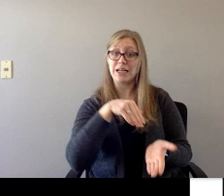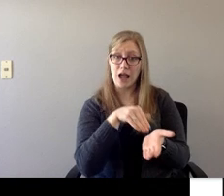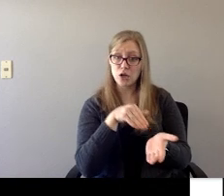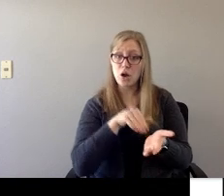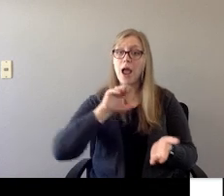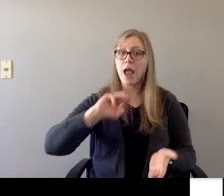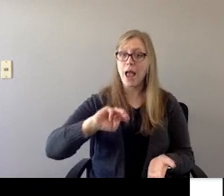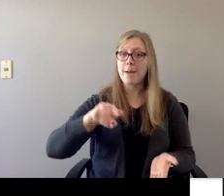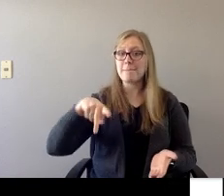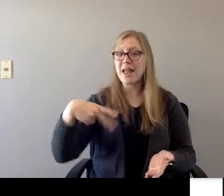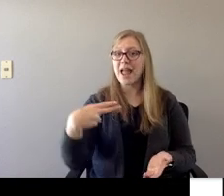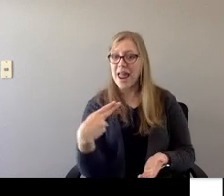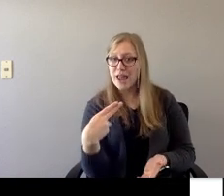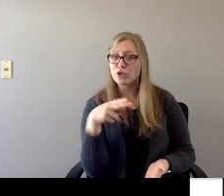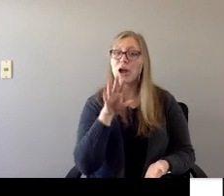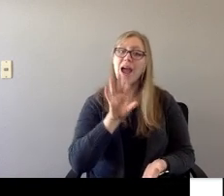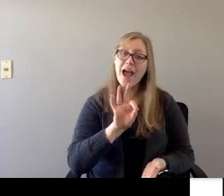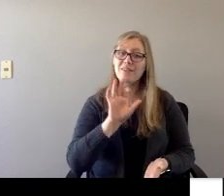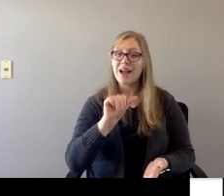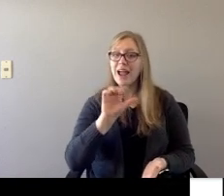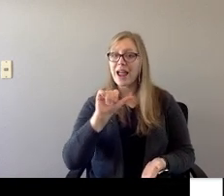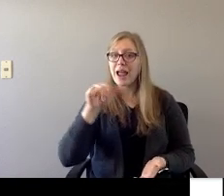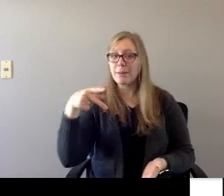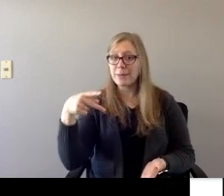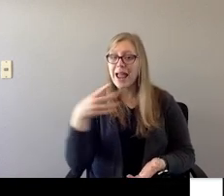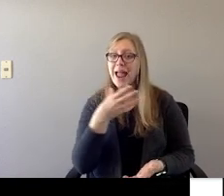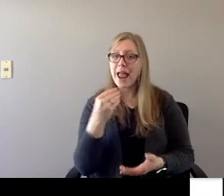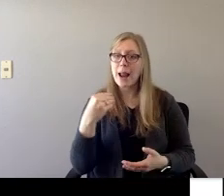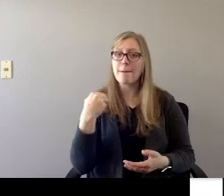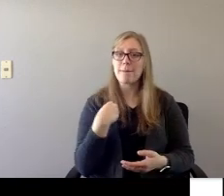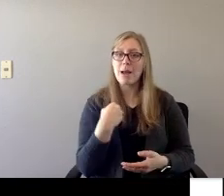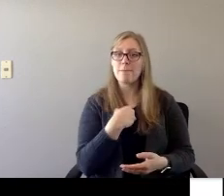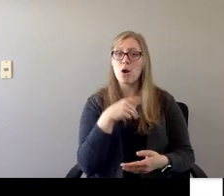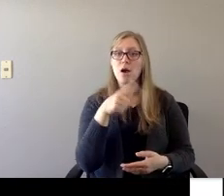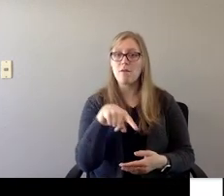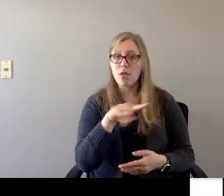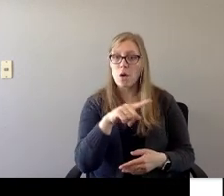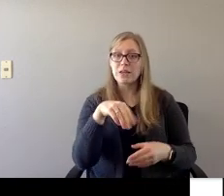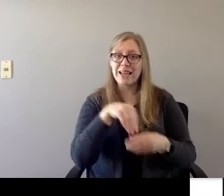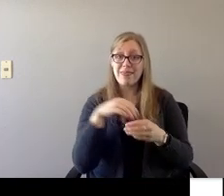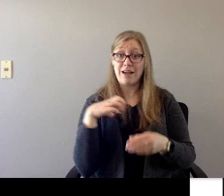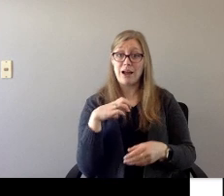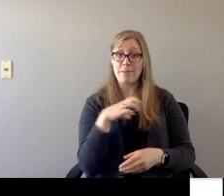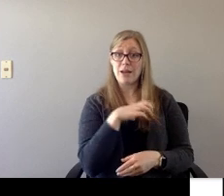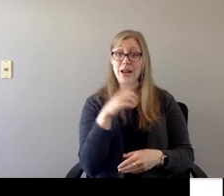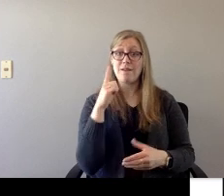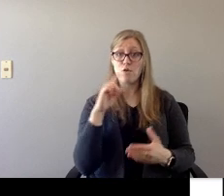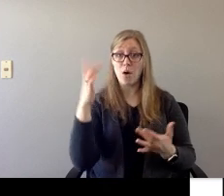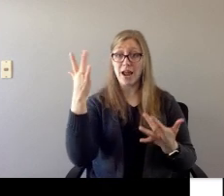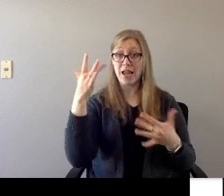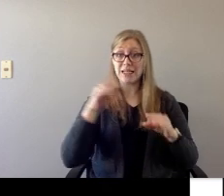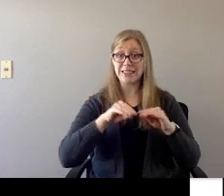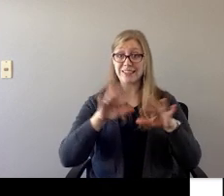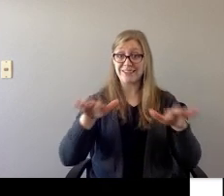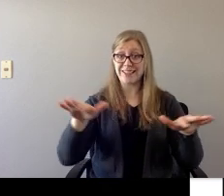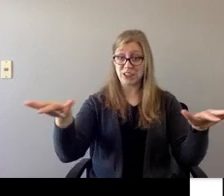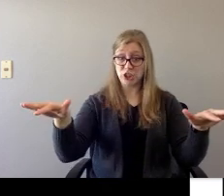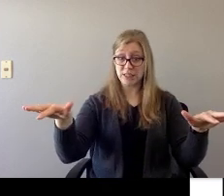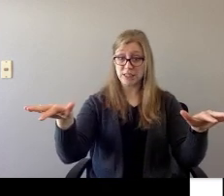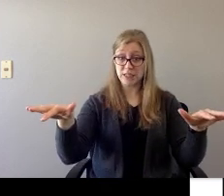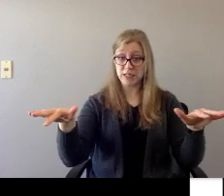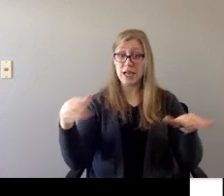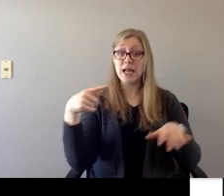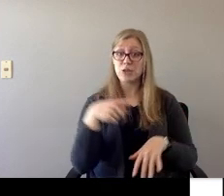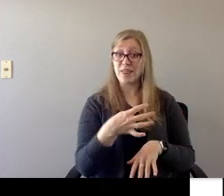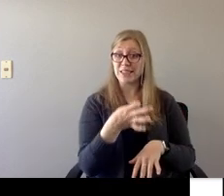the AAP Committee on Infectious Diseases, right? So this is an expert, and he says that they play a vital role